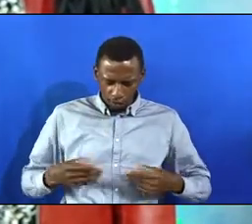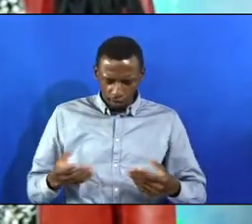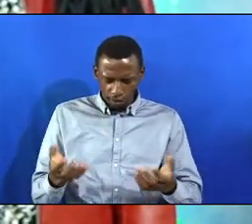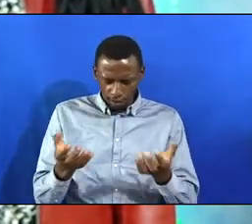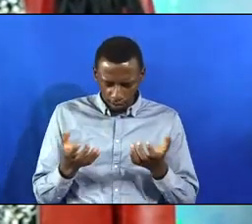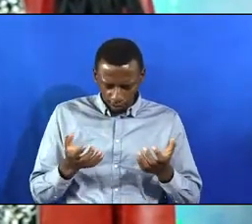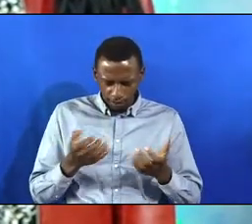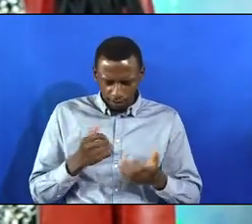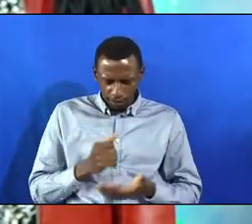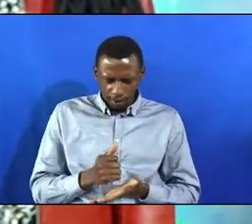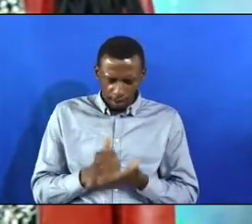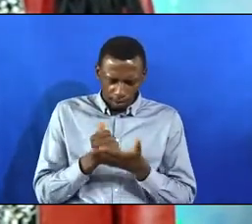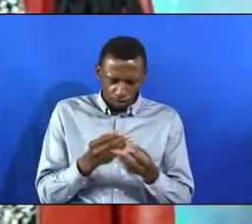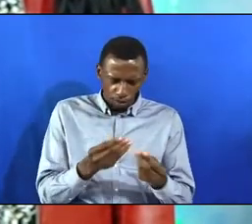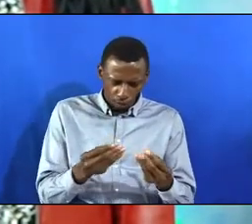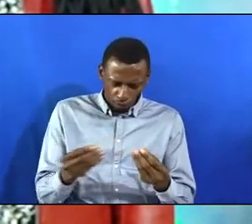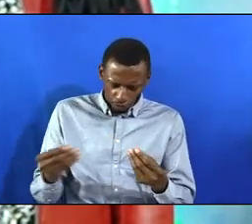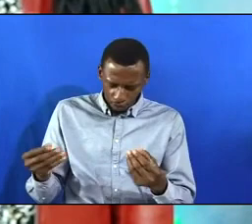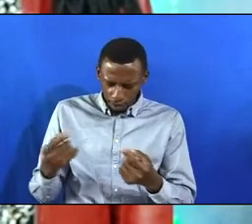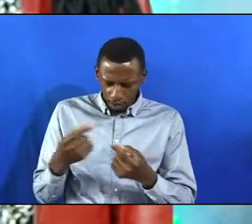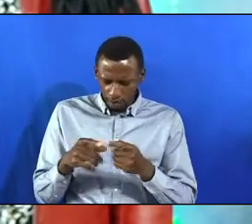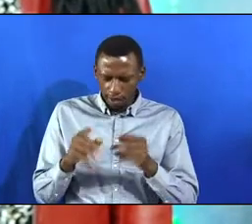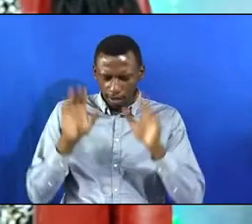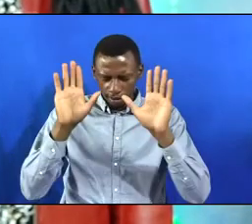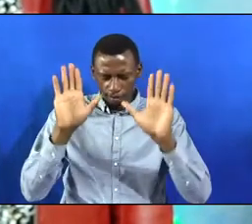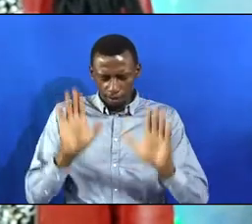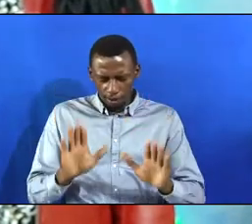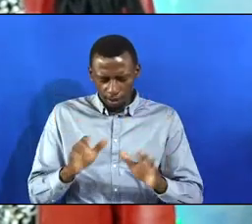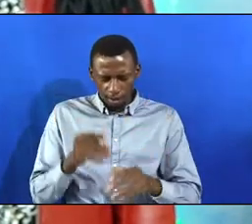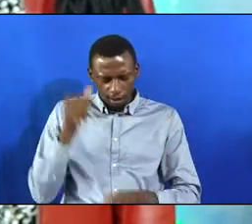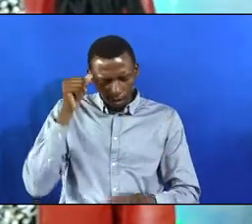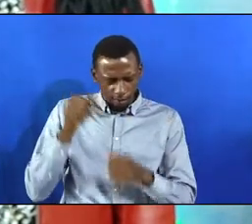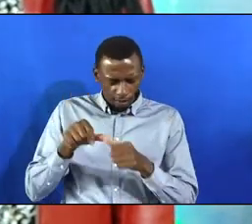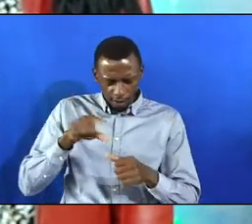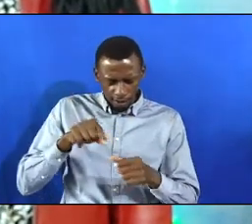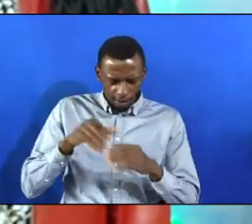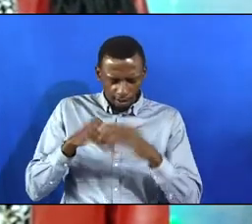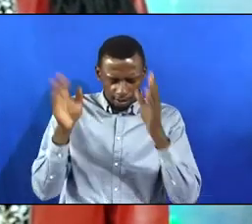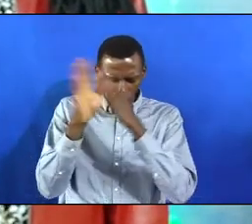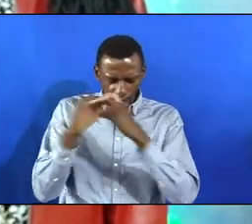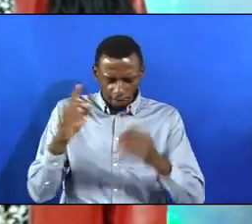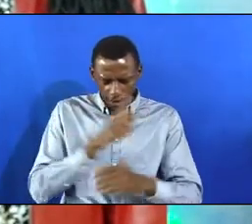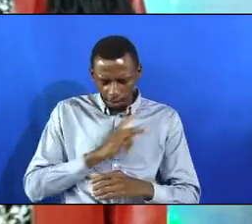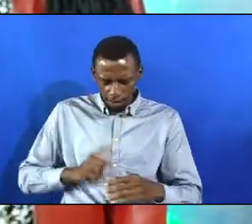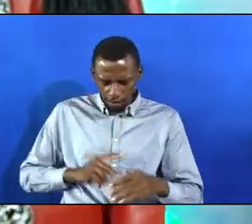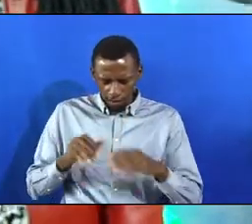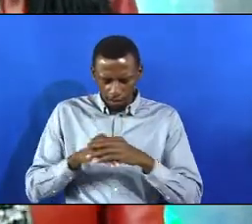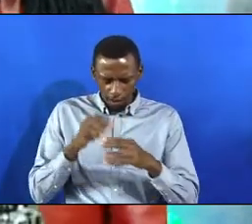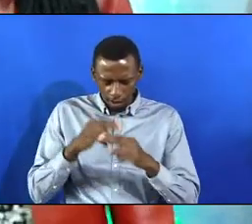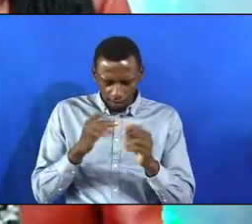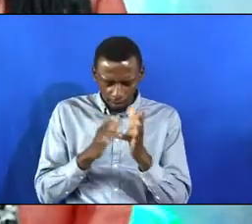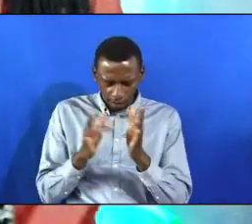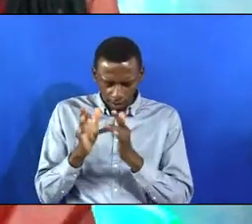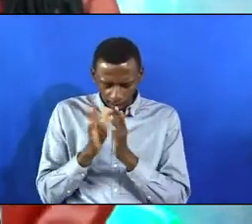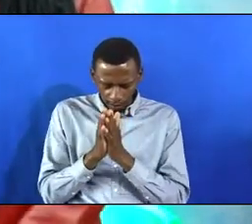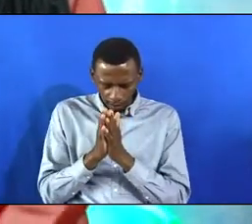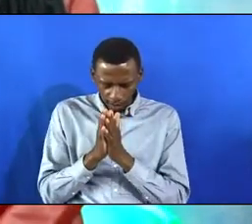but finally, remember us in the heavenly kingdom. In Jesus' name we pray. Amen. God bless you.